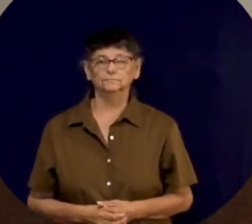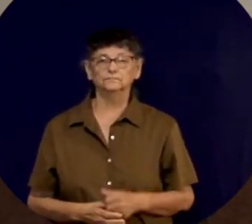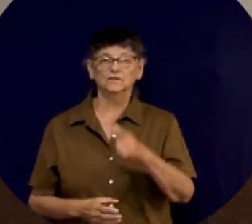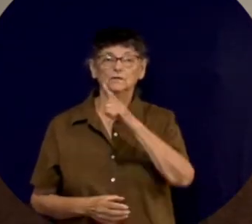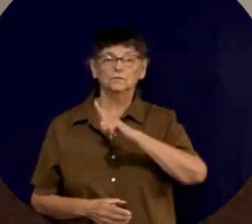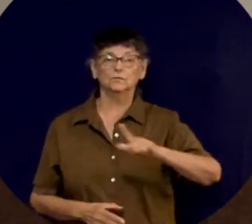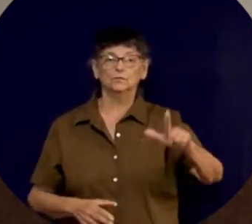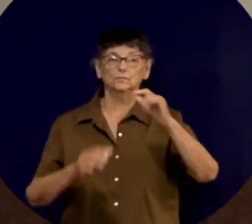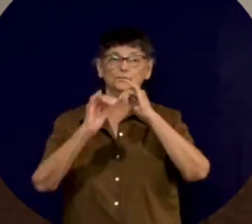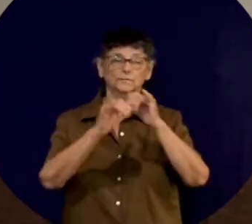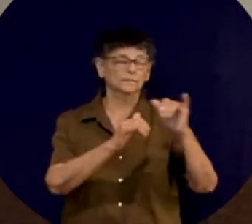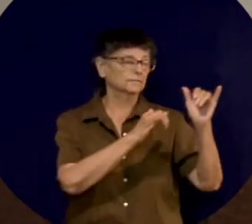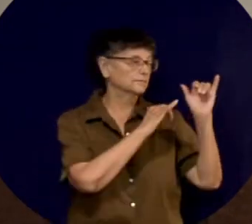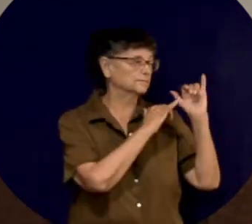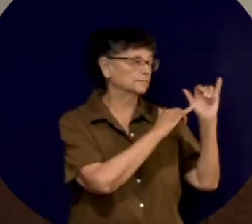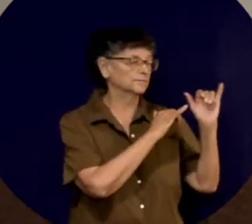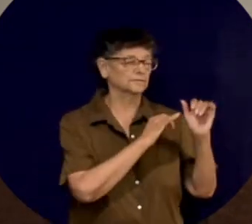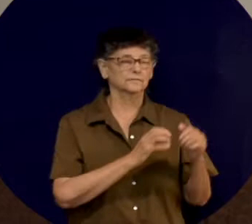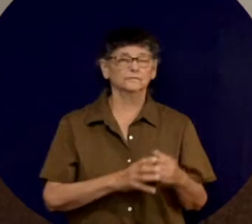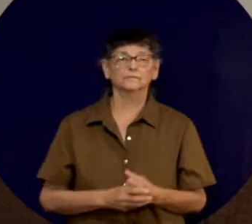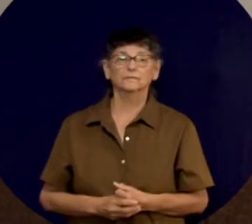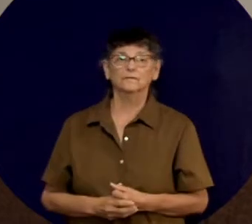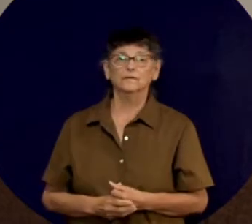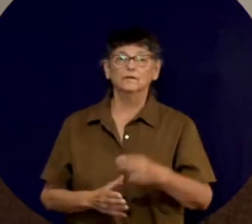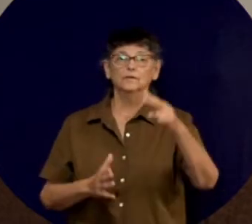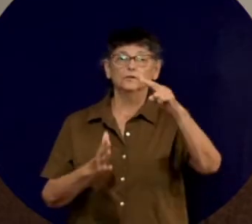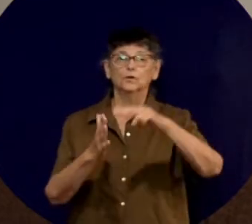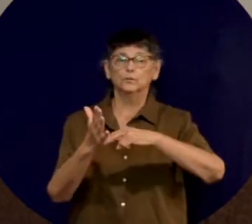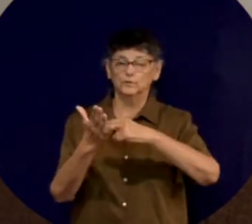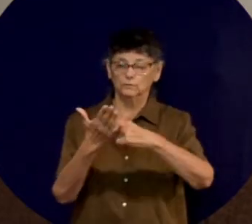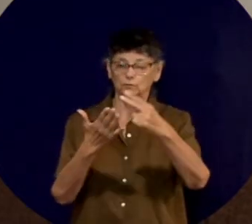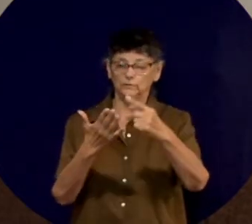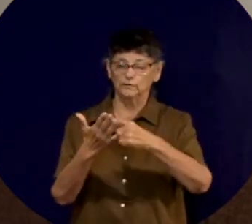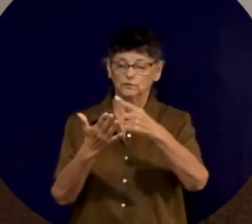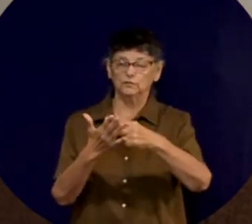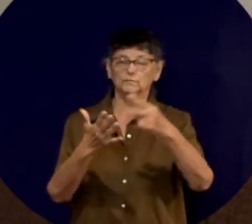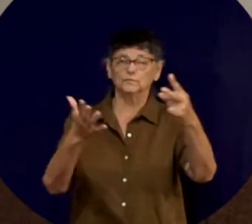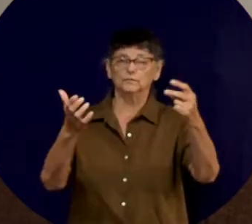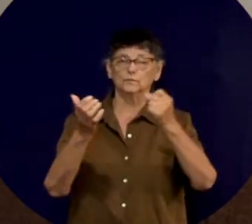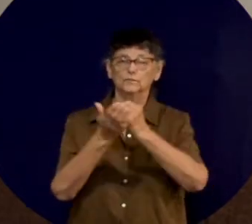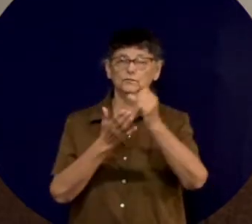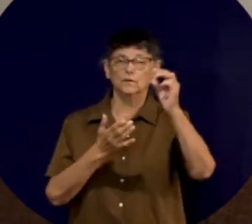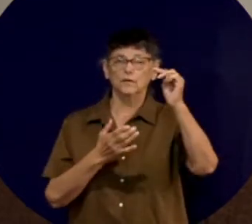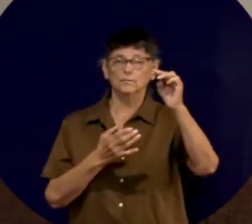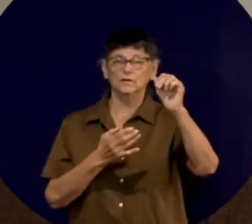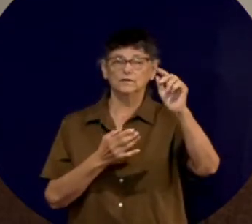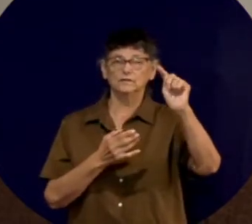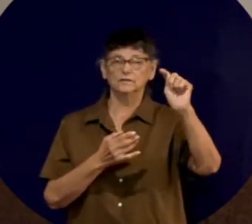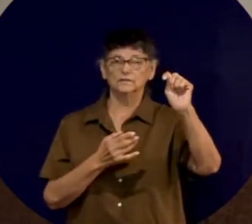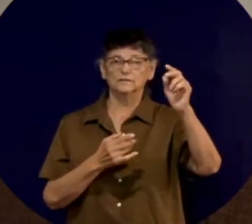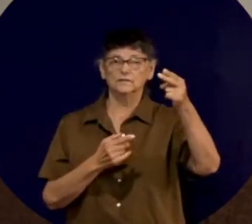The Lord be with you. And with your spirit. A reading from the Holy Gospel according to Matthew.